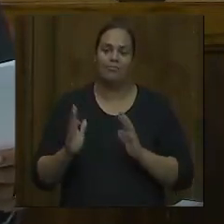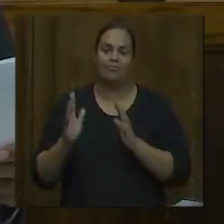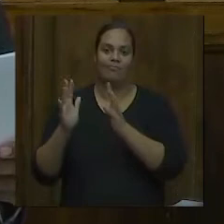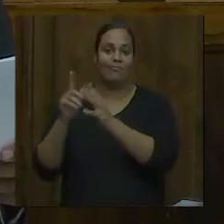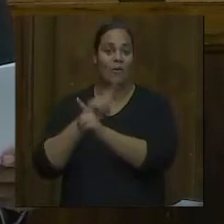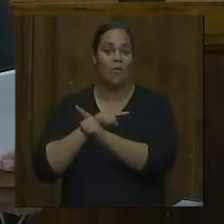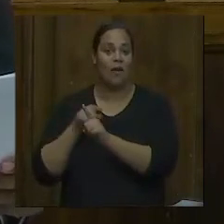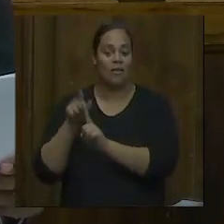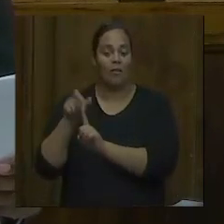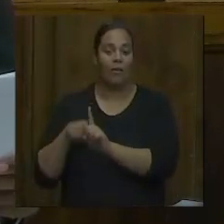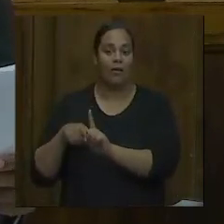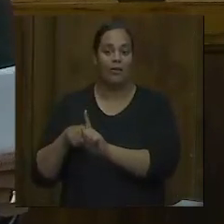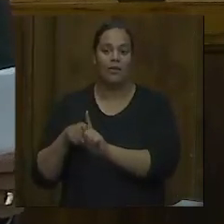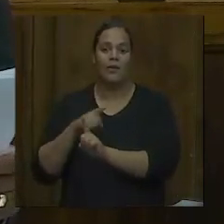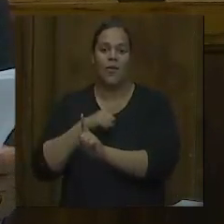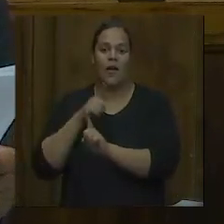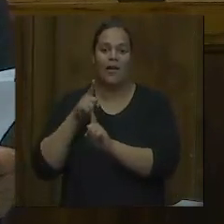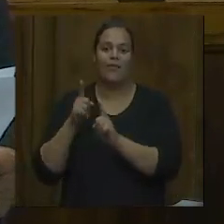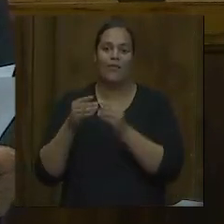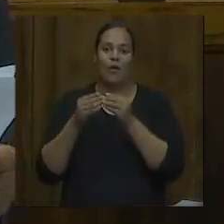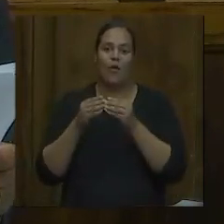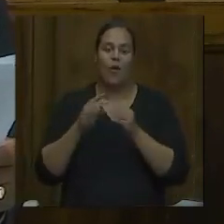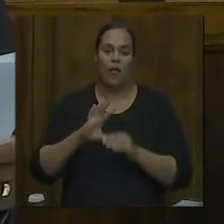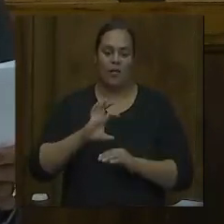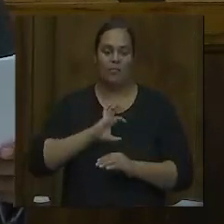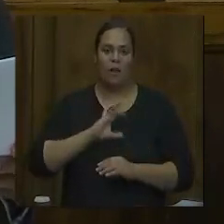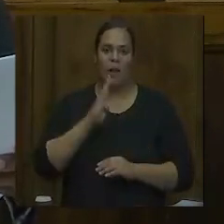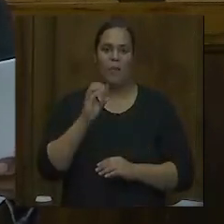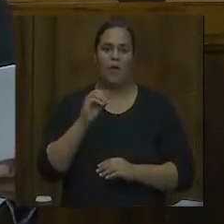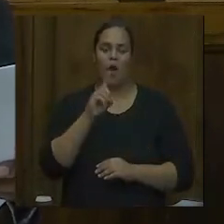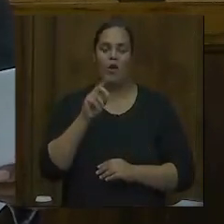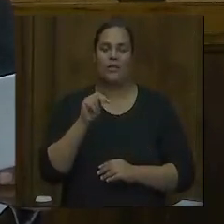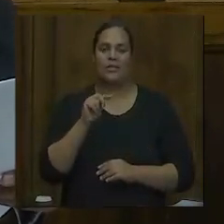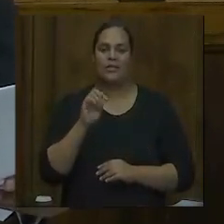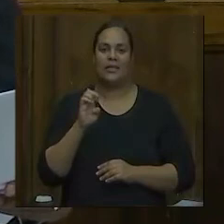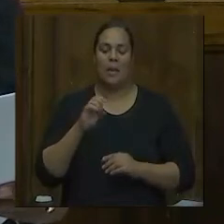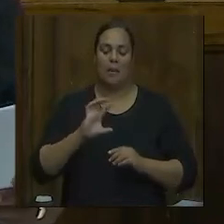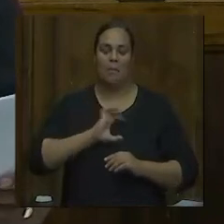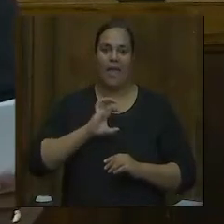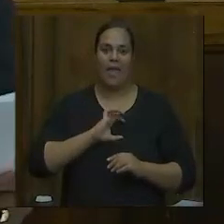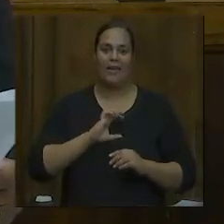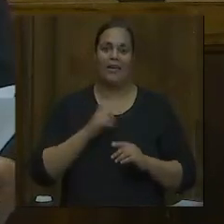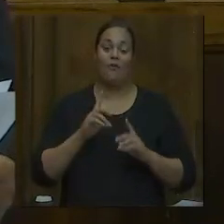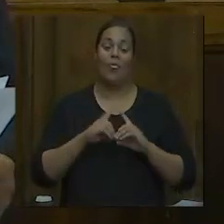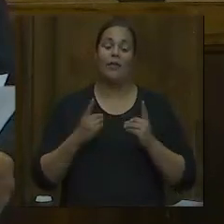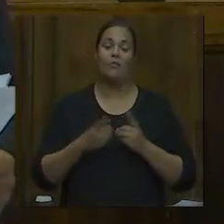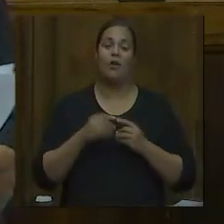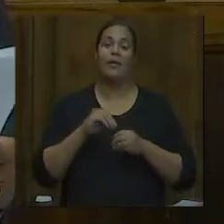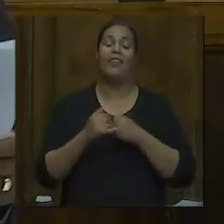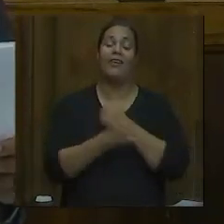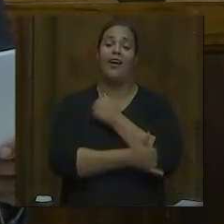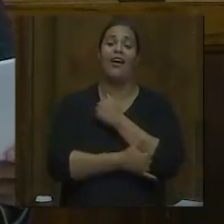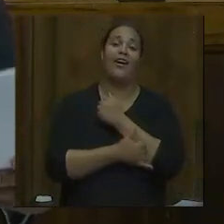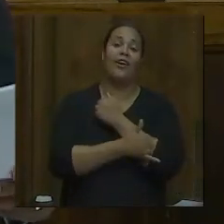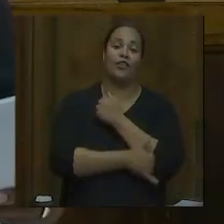he was the recipient of the bronze medal for the best functioning department in the country. This